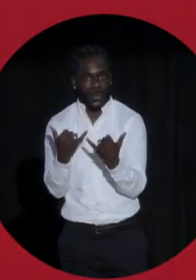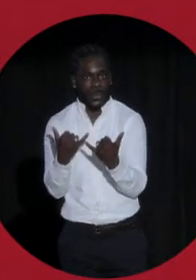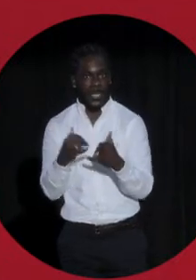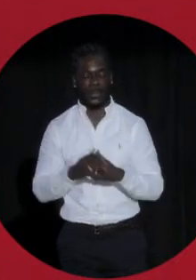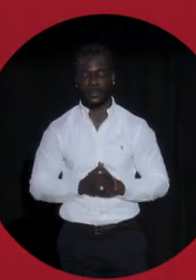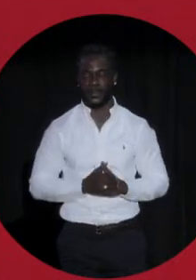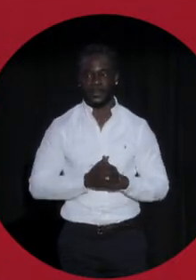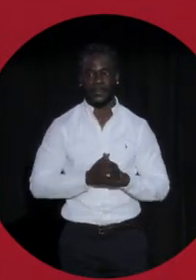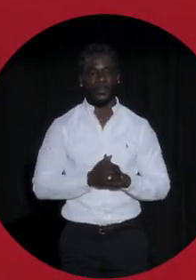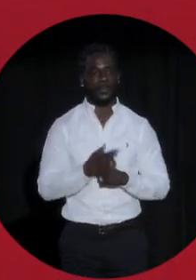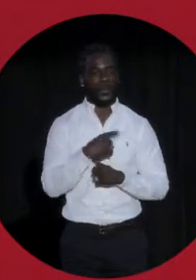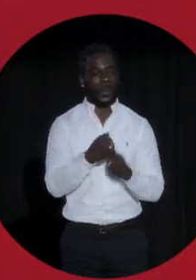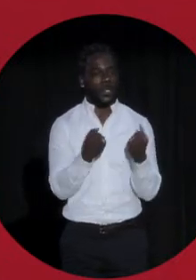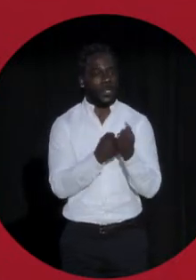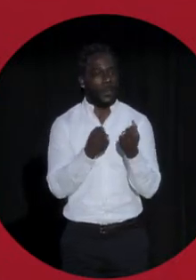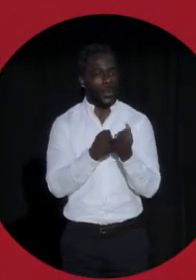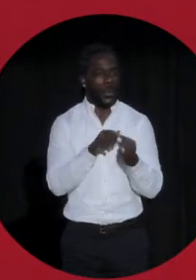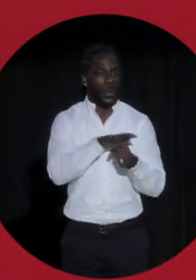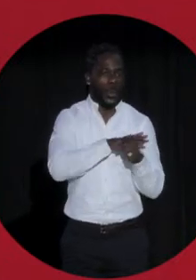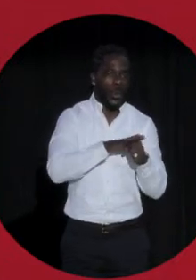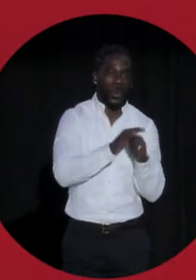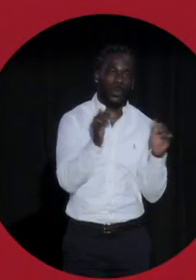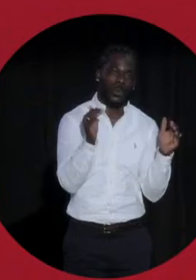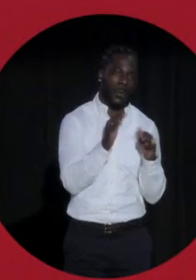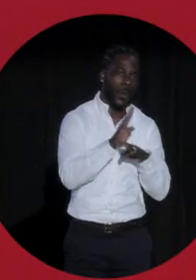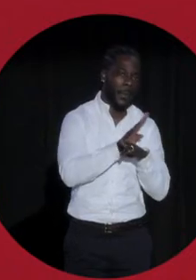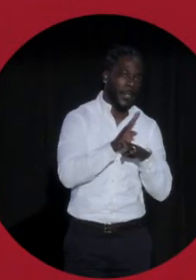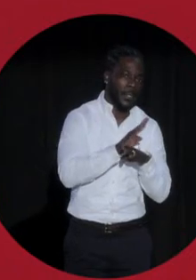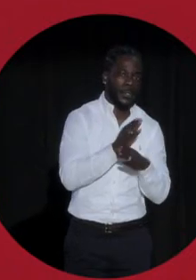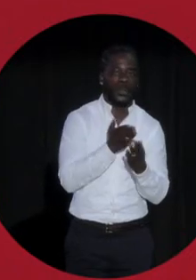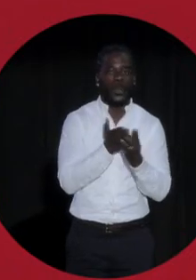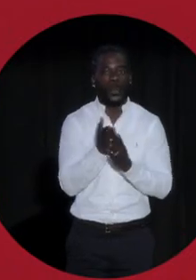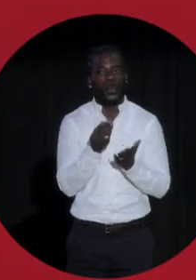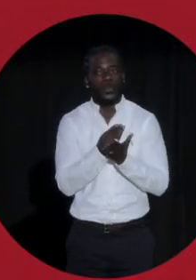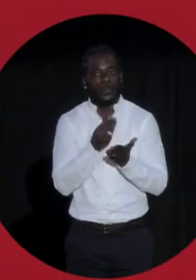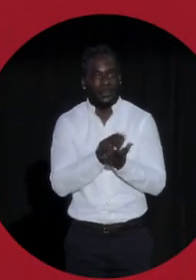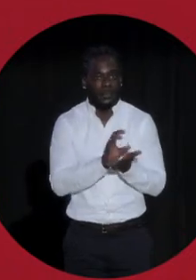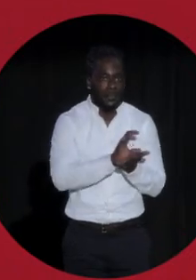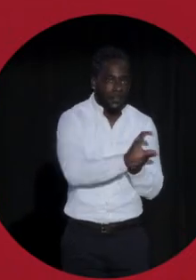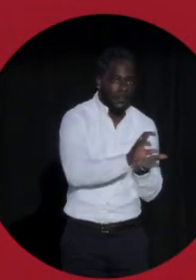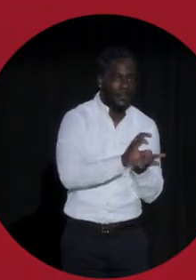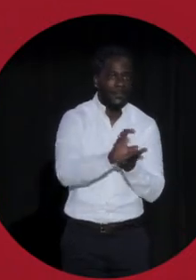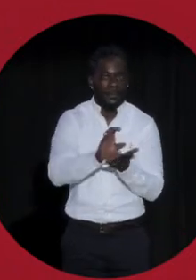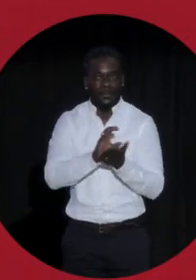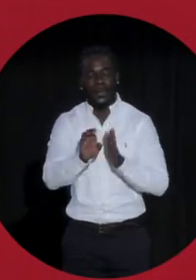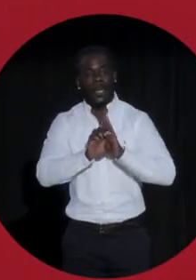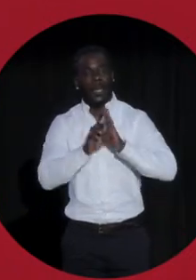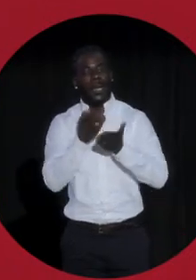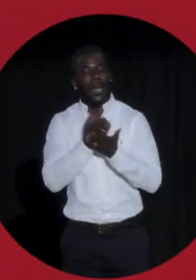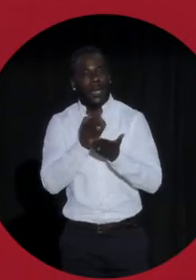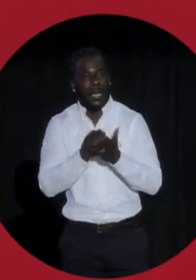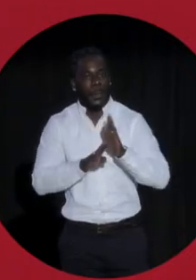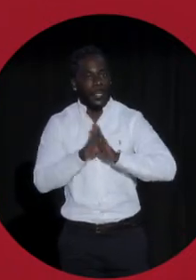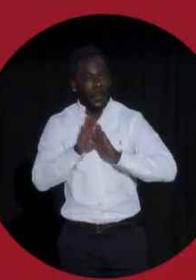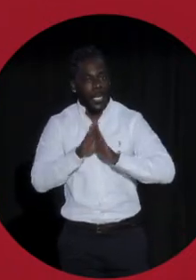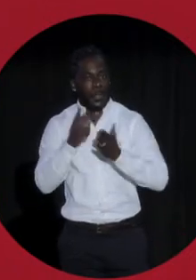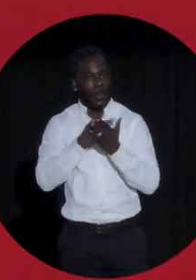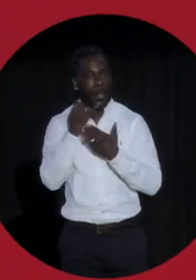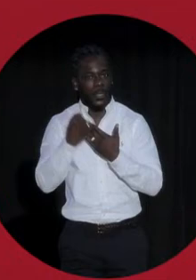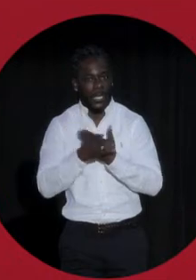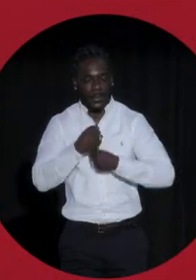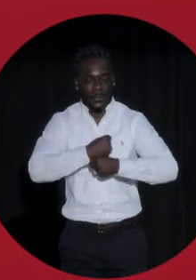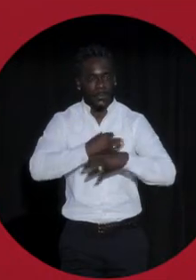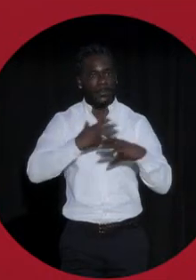day. We supported local small business through funding and supported economic development projects that expanded